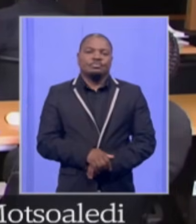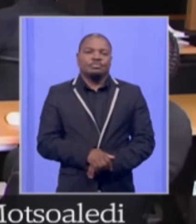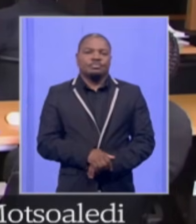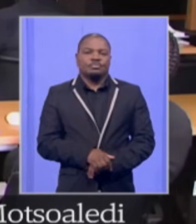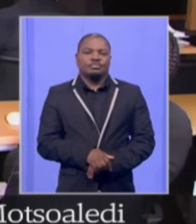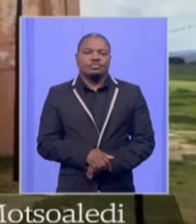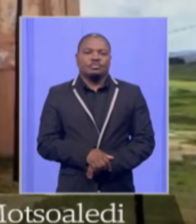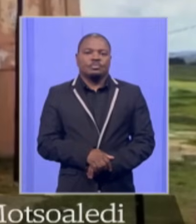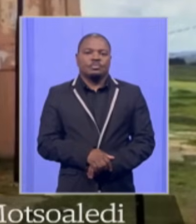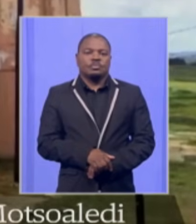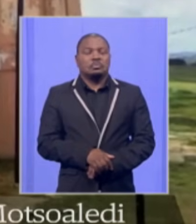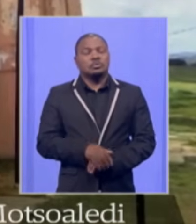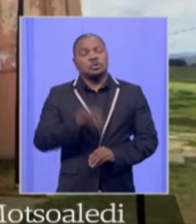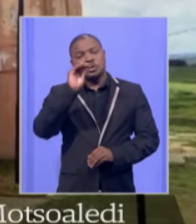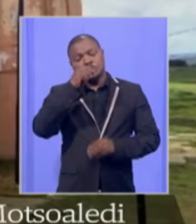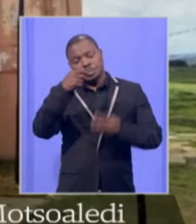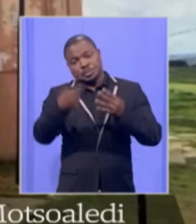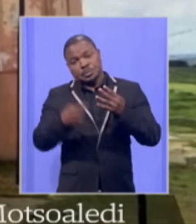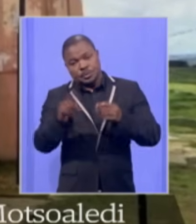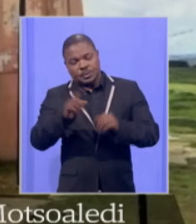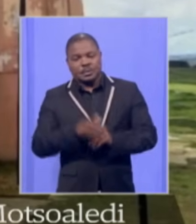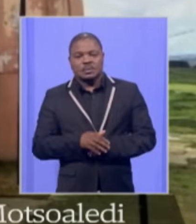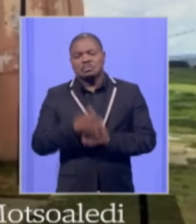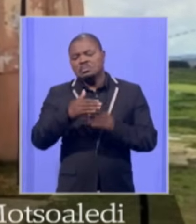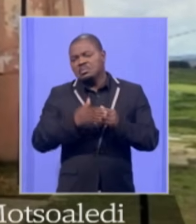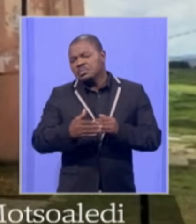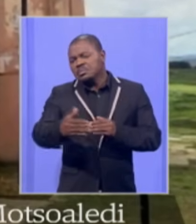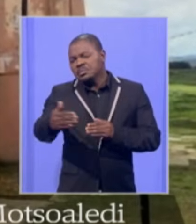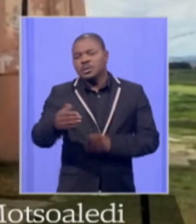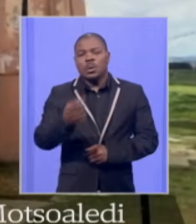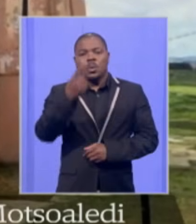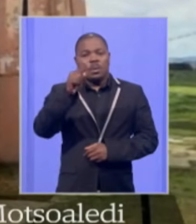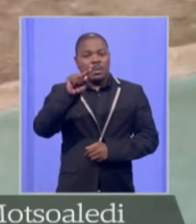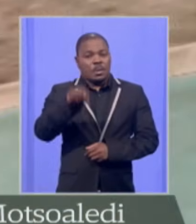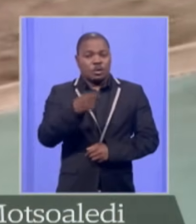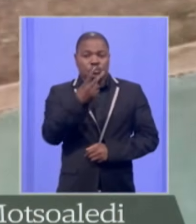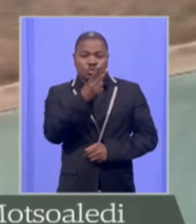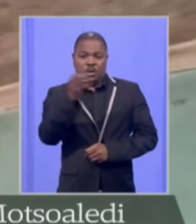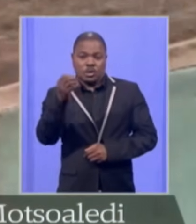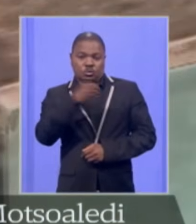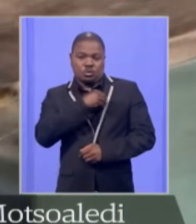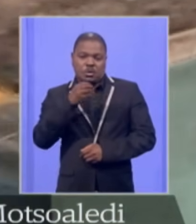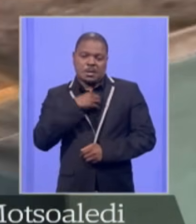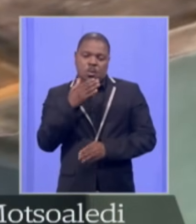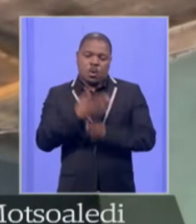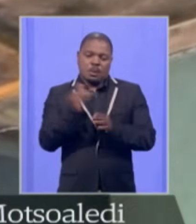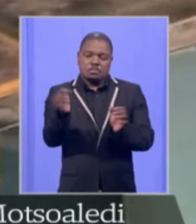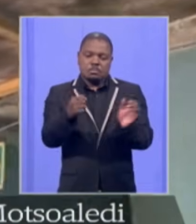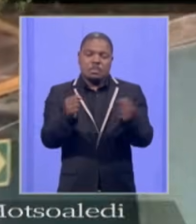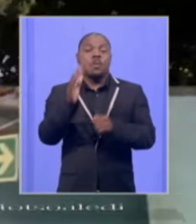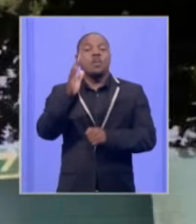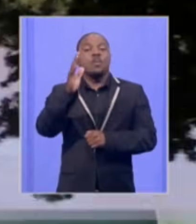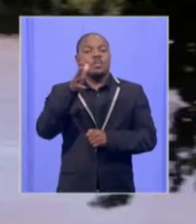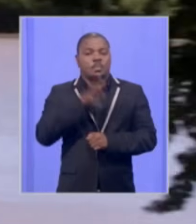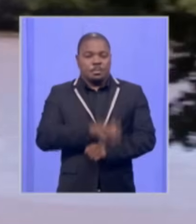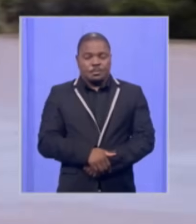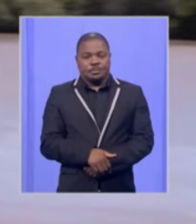Mo khasong eno, re utlwa fa go tlile go thapiwa dingaka di le 1,200.